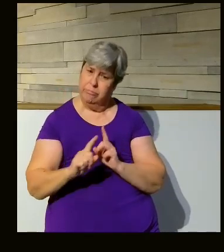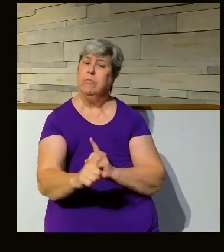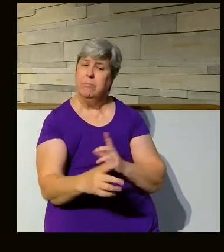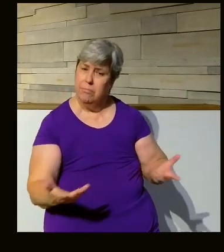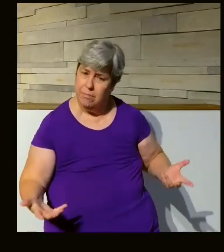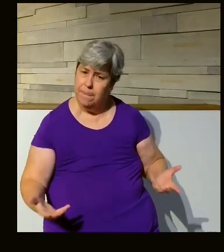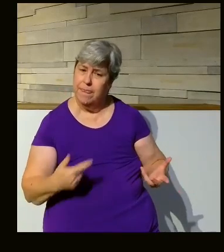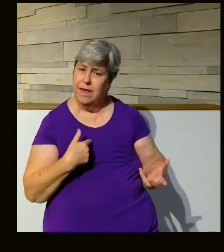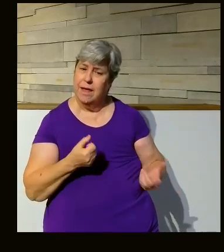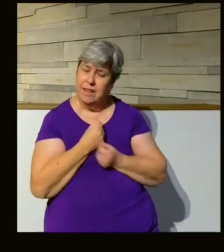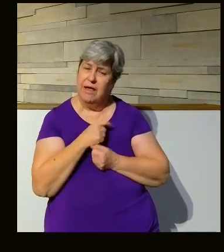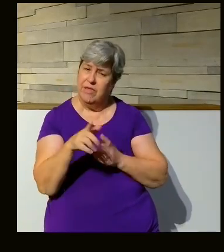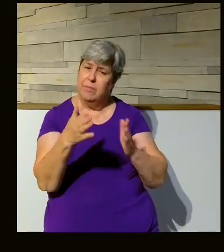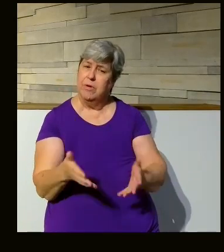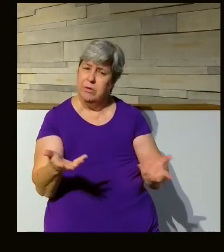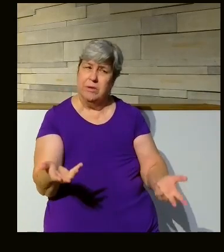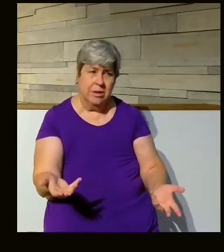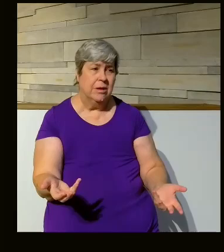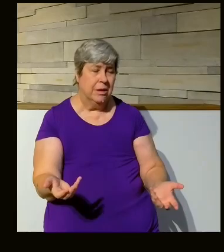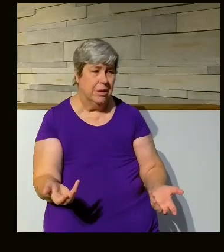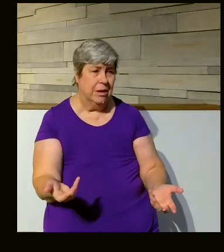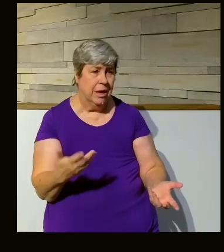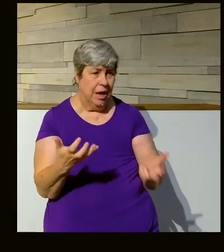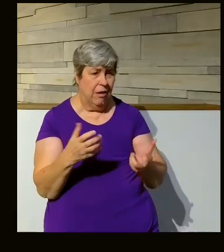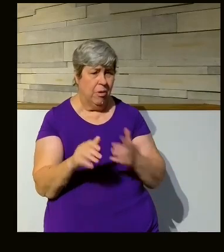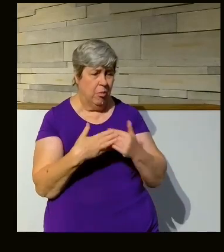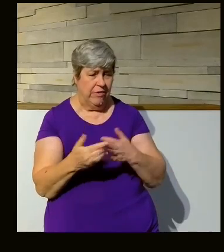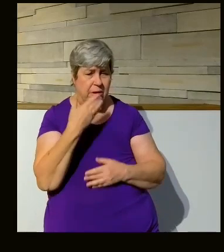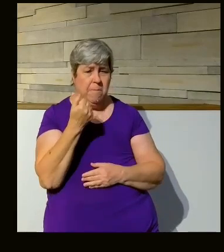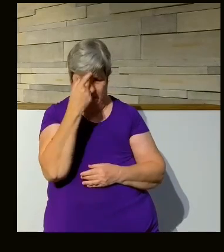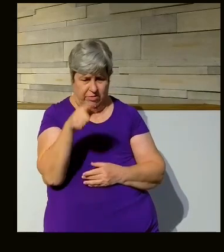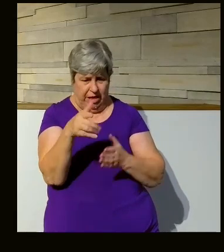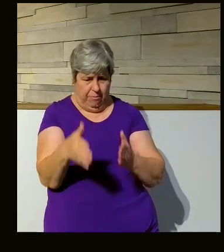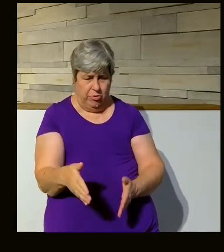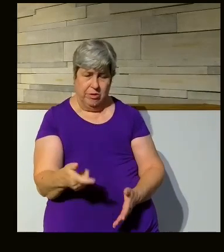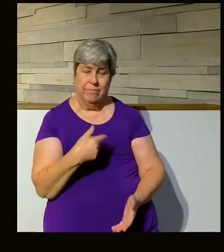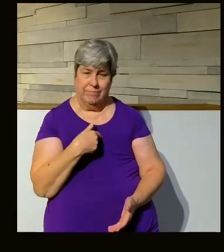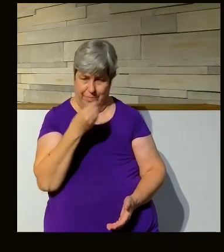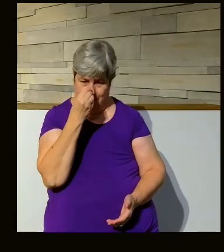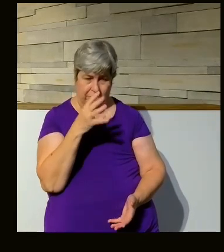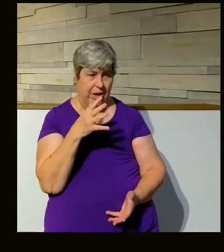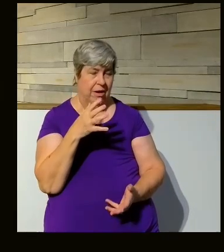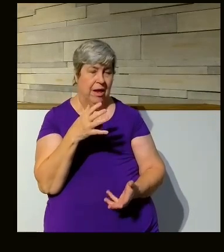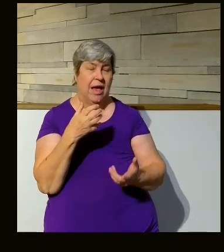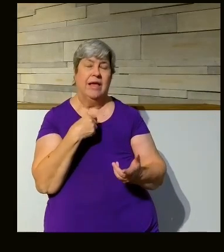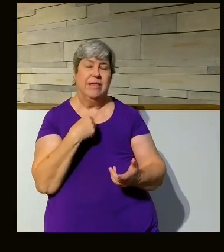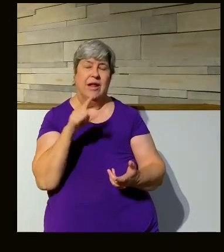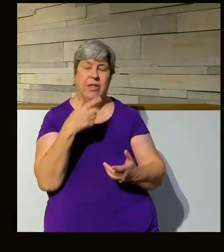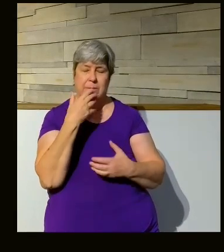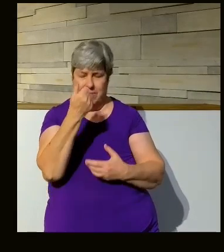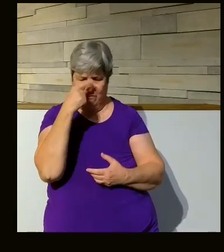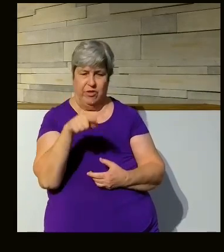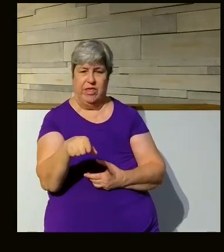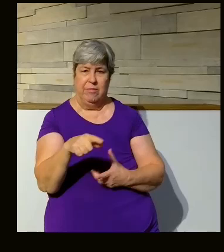of me. I love them. And I want what is best for them. In fact, I don't even just want what's best for them. I want what's best